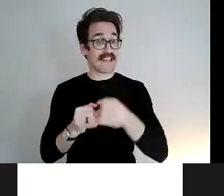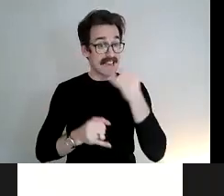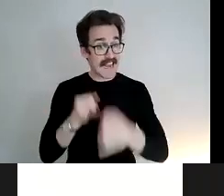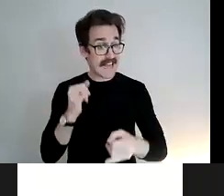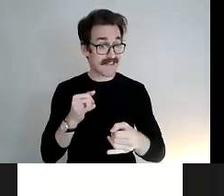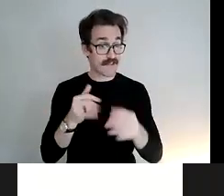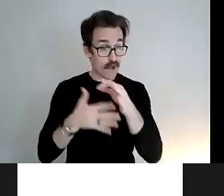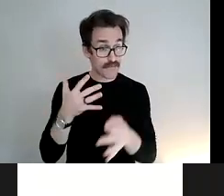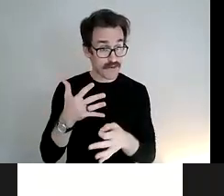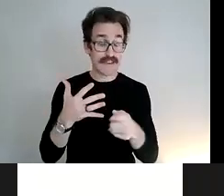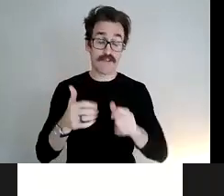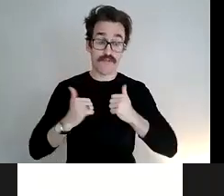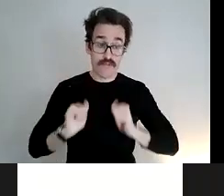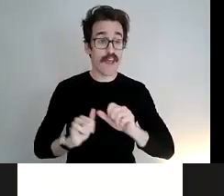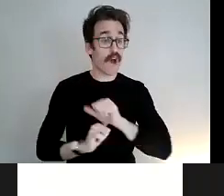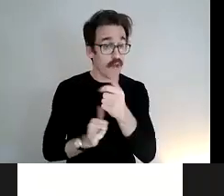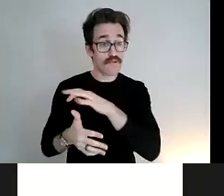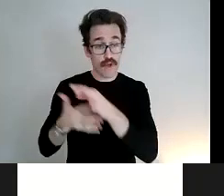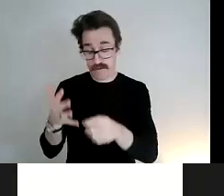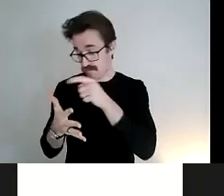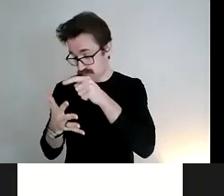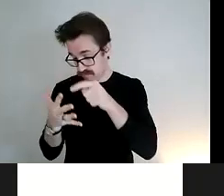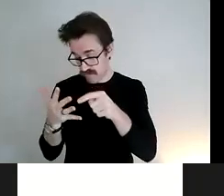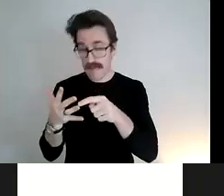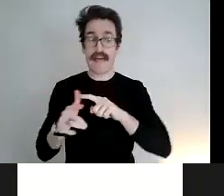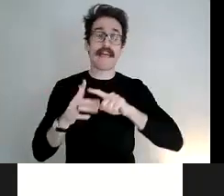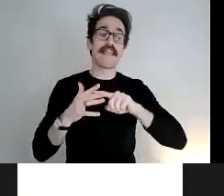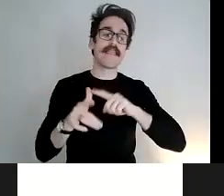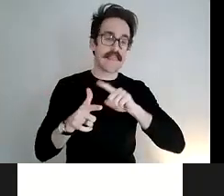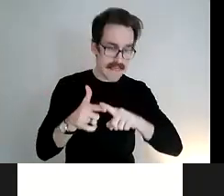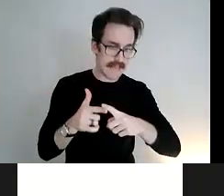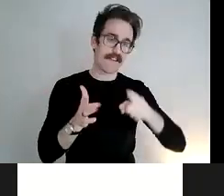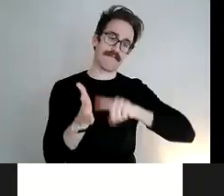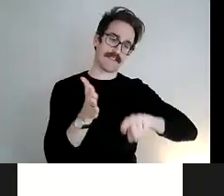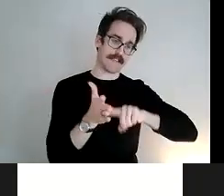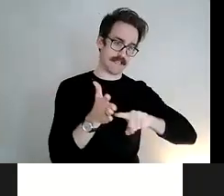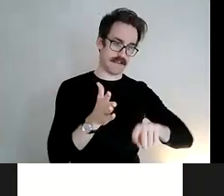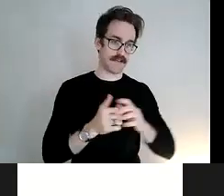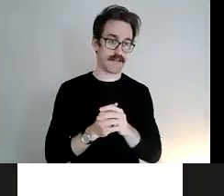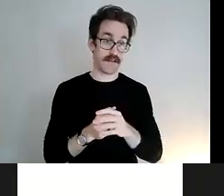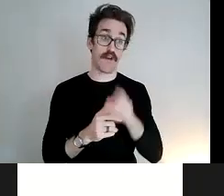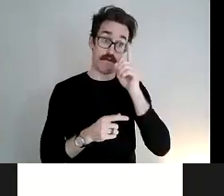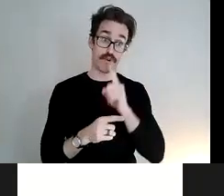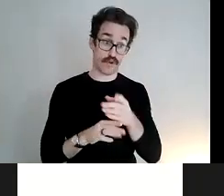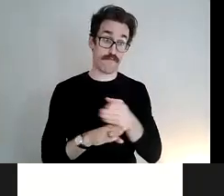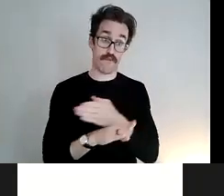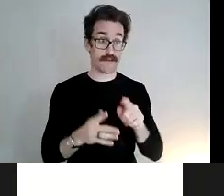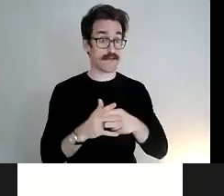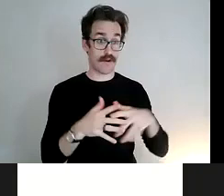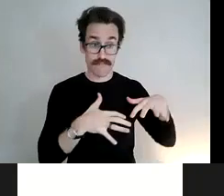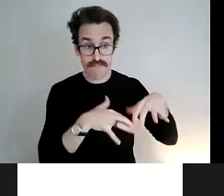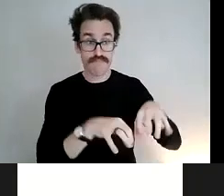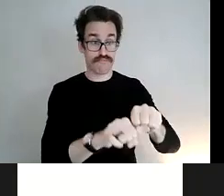try all other possible options first before we investigate, and definitely before we make any court application or take any steps